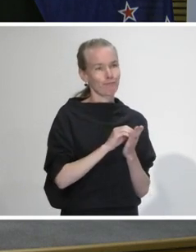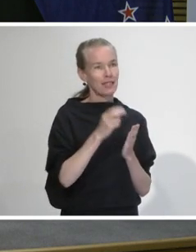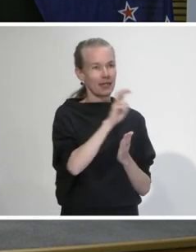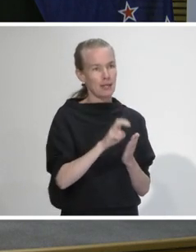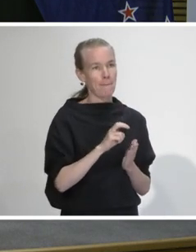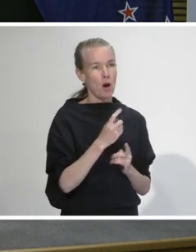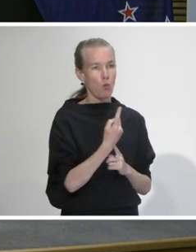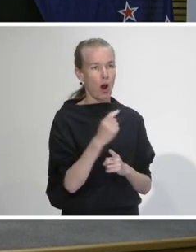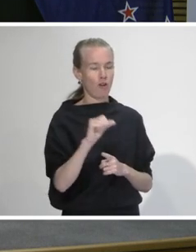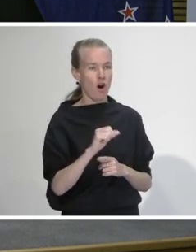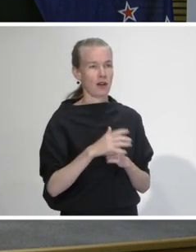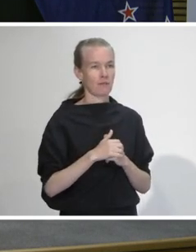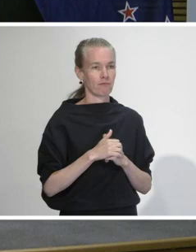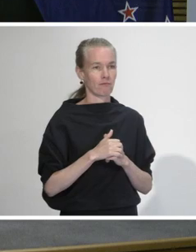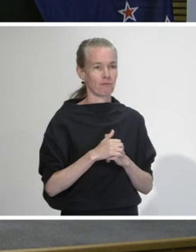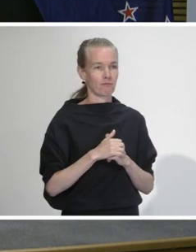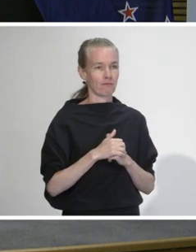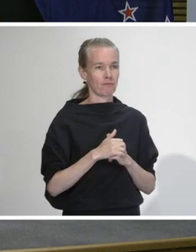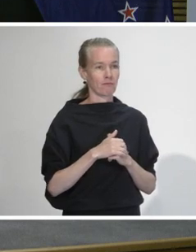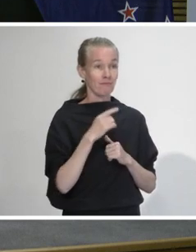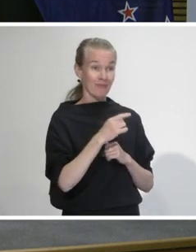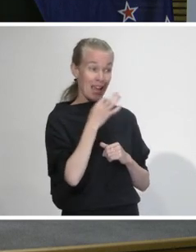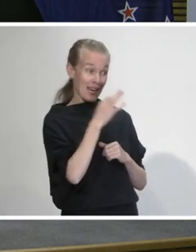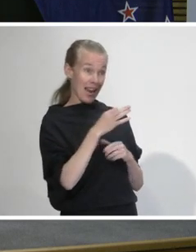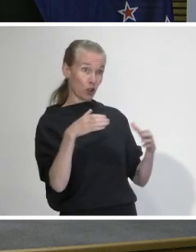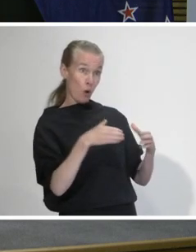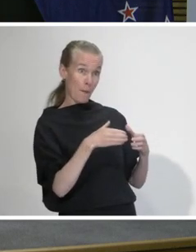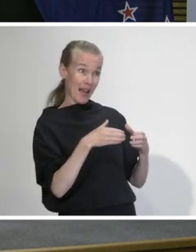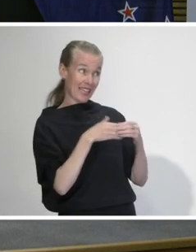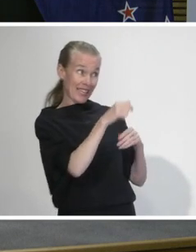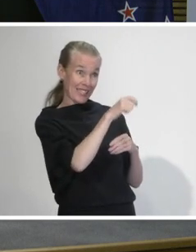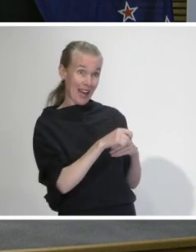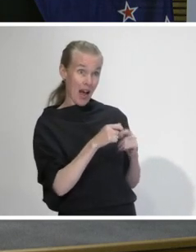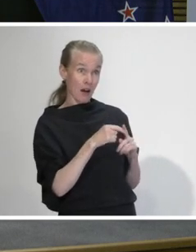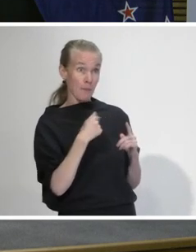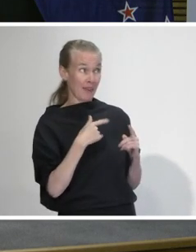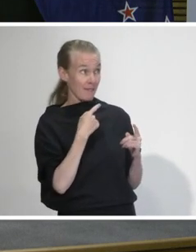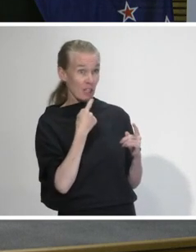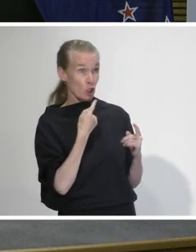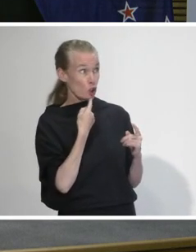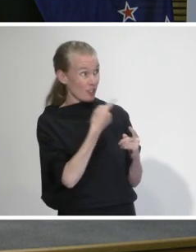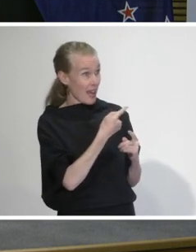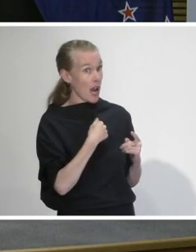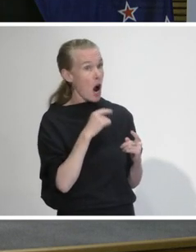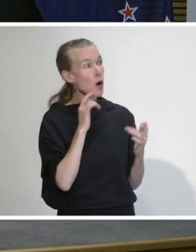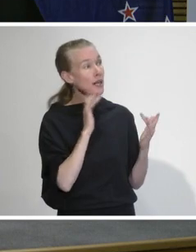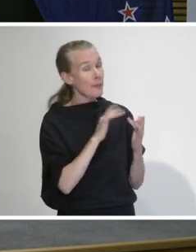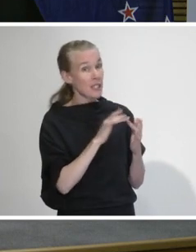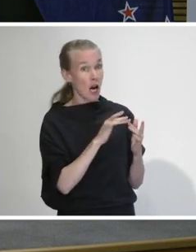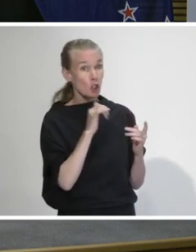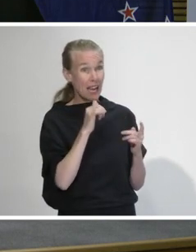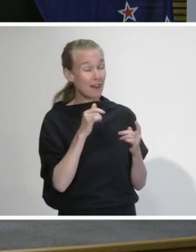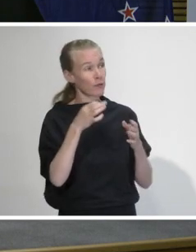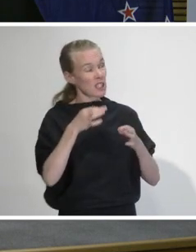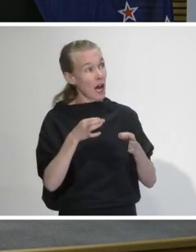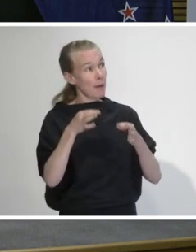just said that we would keep staying in touch over whether or not there's likely to be any movement there. And so ultimately it's in no one's interest to